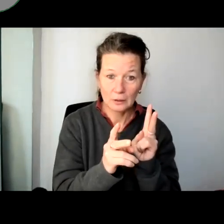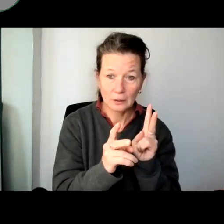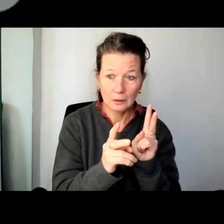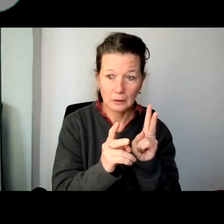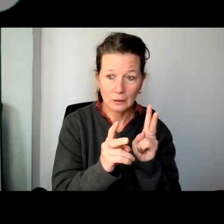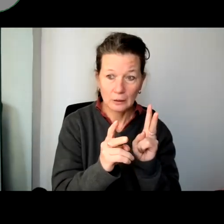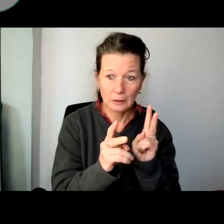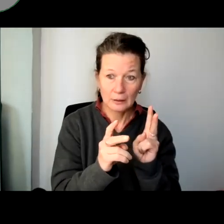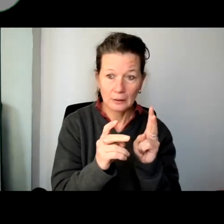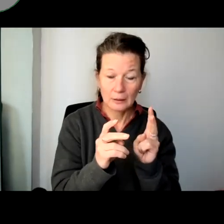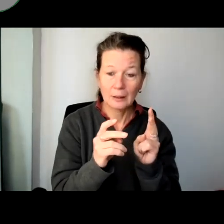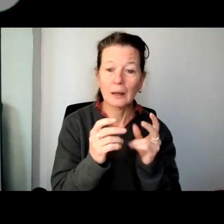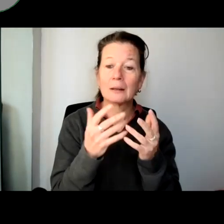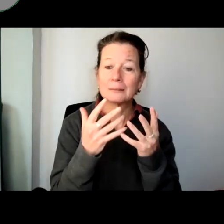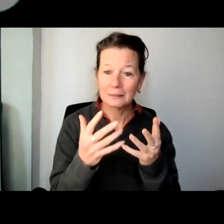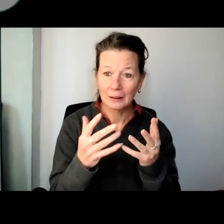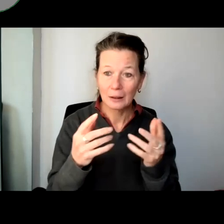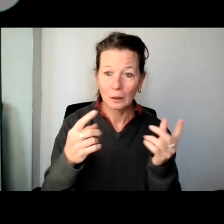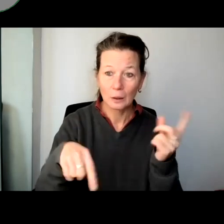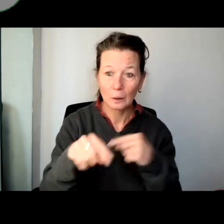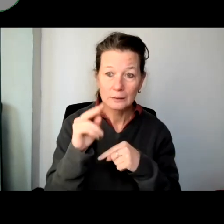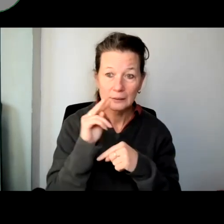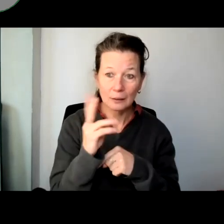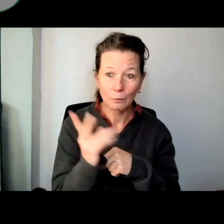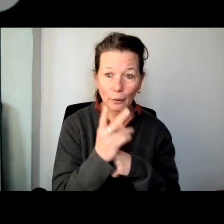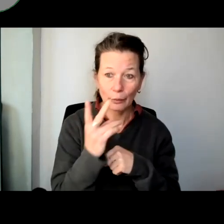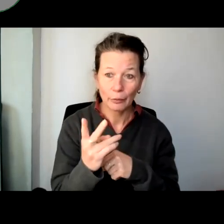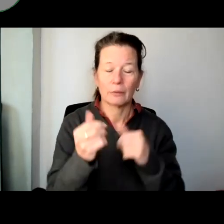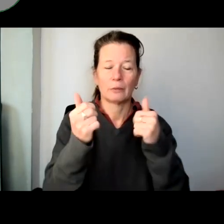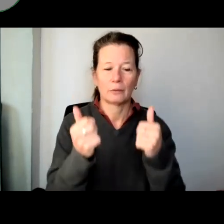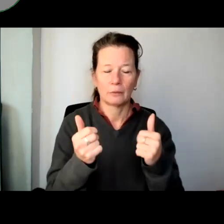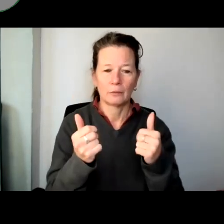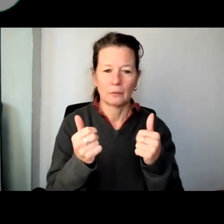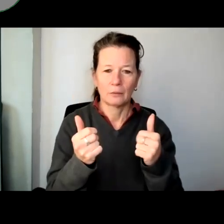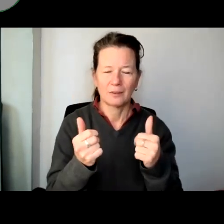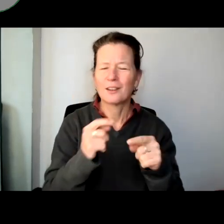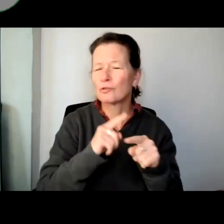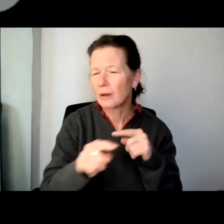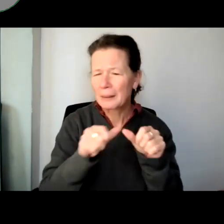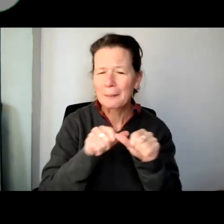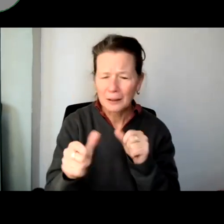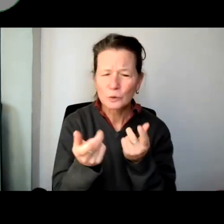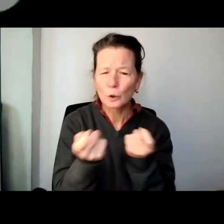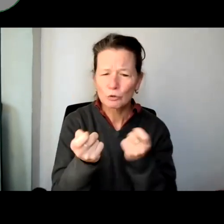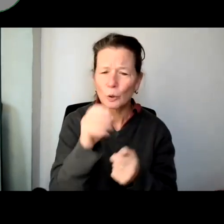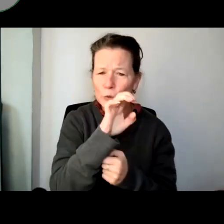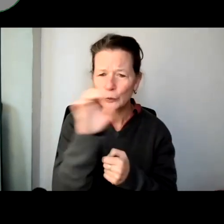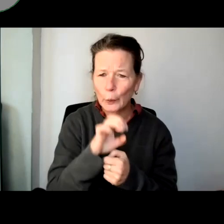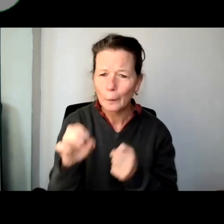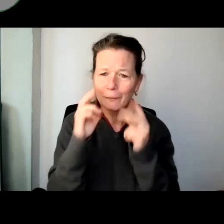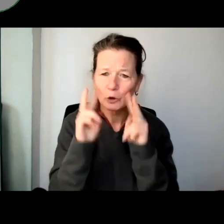a couple of people can see both now. Great. Yeah, we've tried our best to control the Zoom